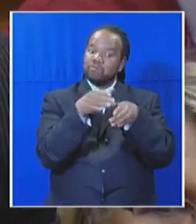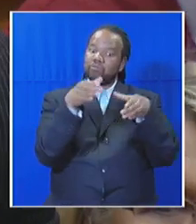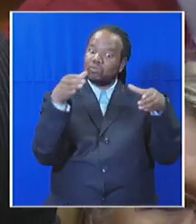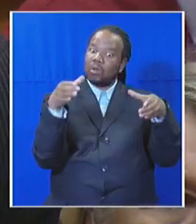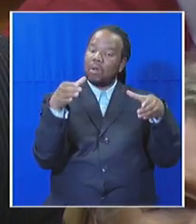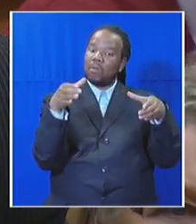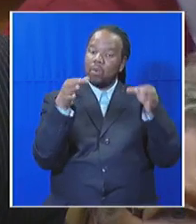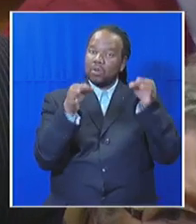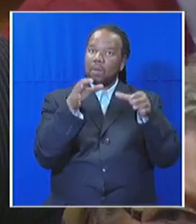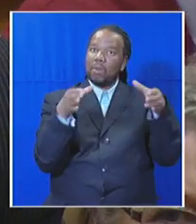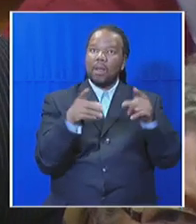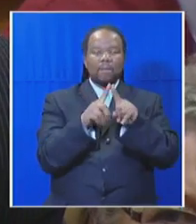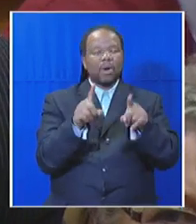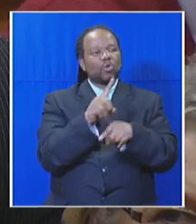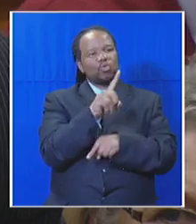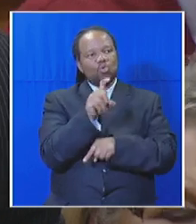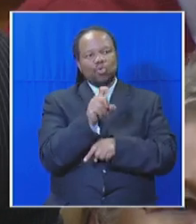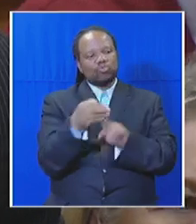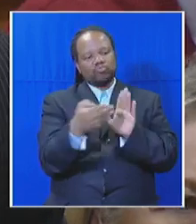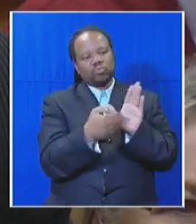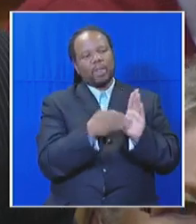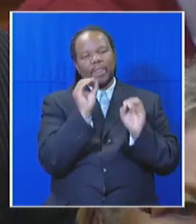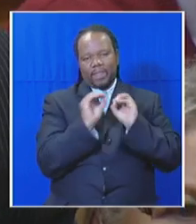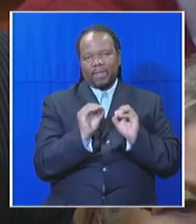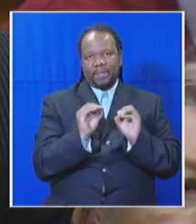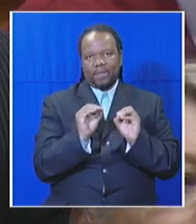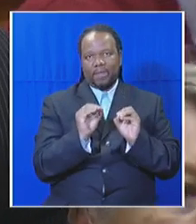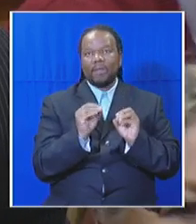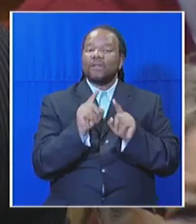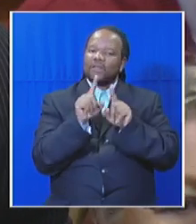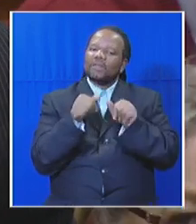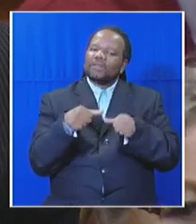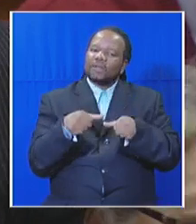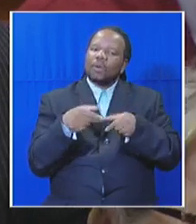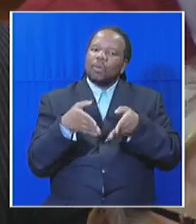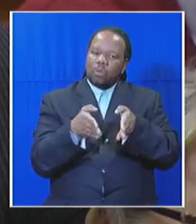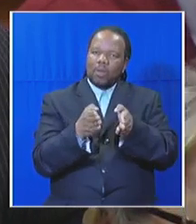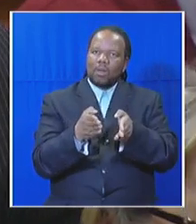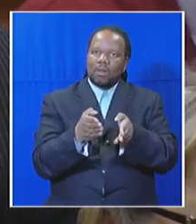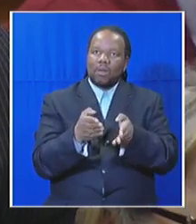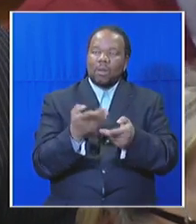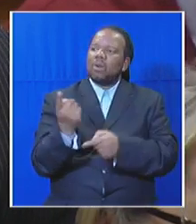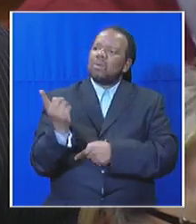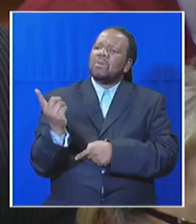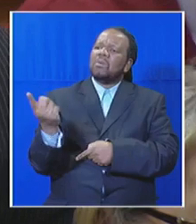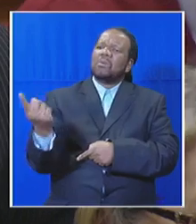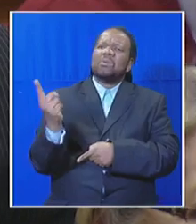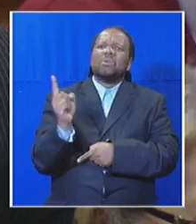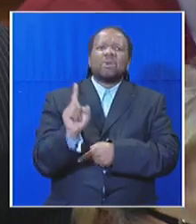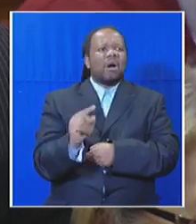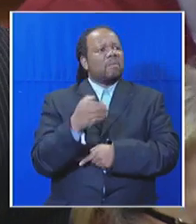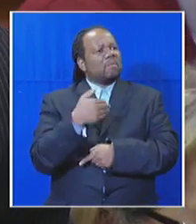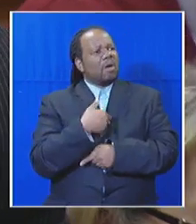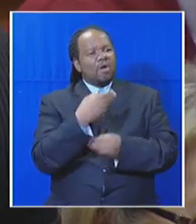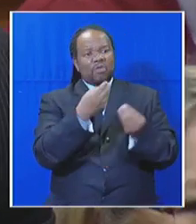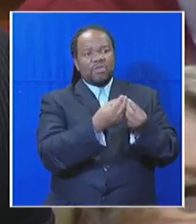Africa, did not have a question on the order paper because that is how the sequence works. You can't come here now and try hugga-mugga to change